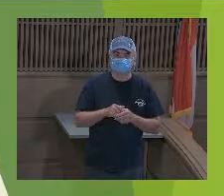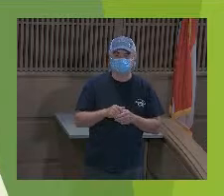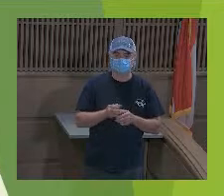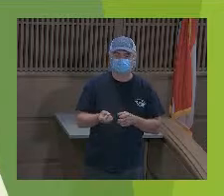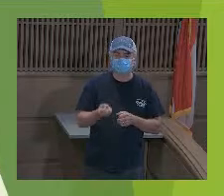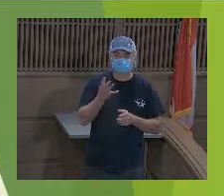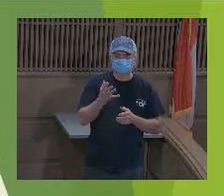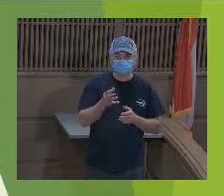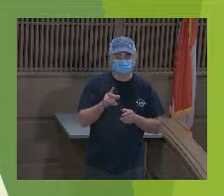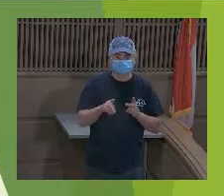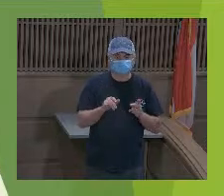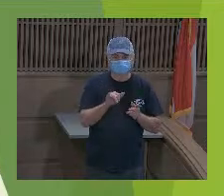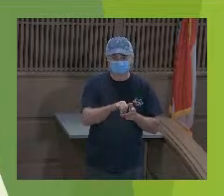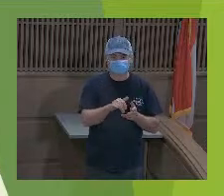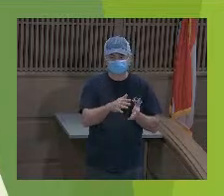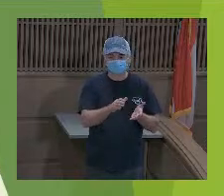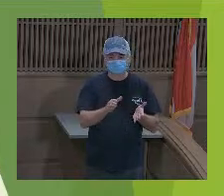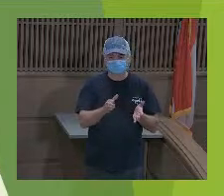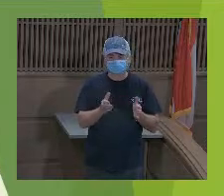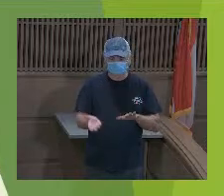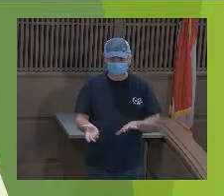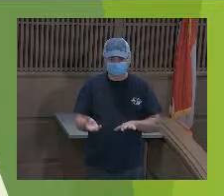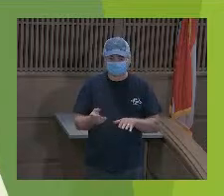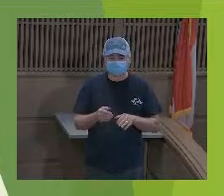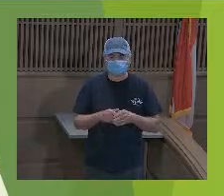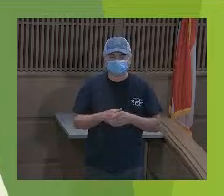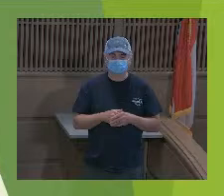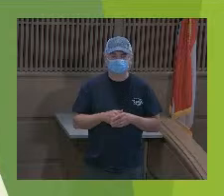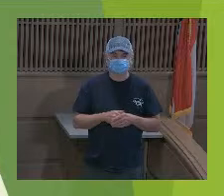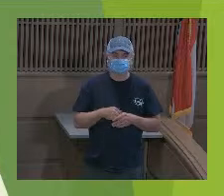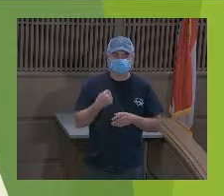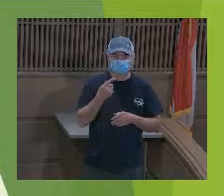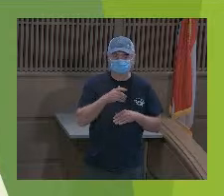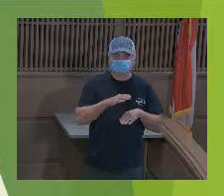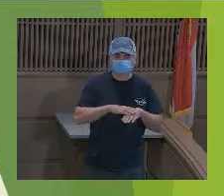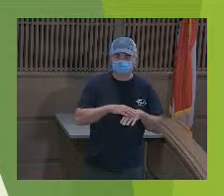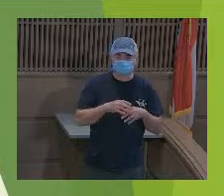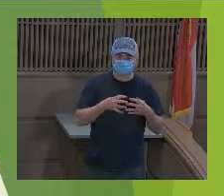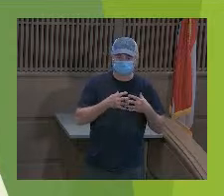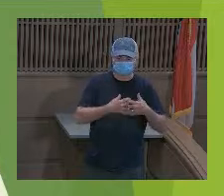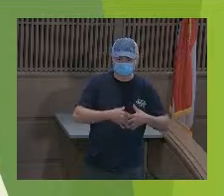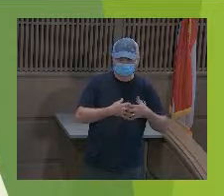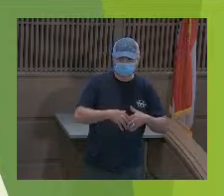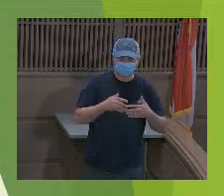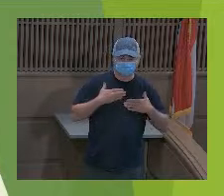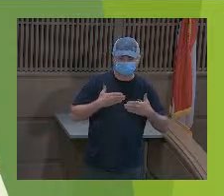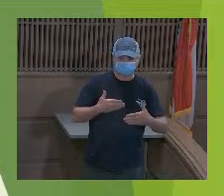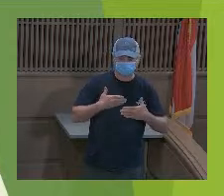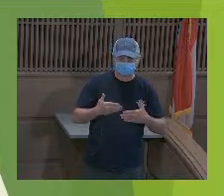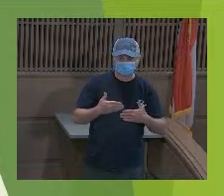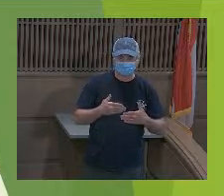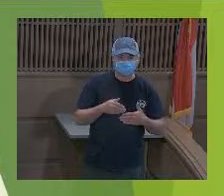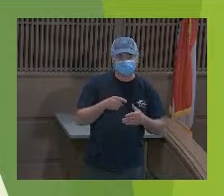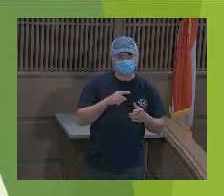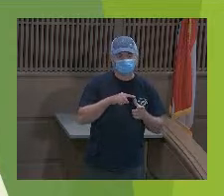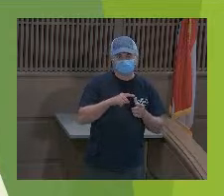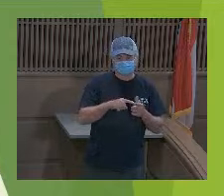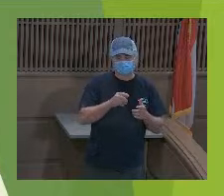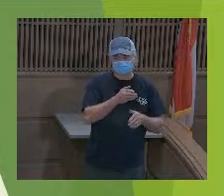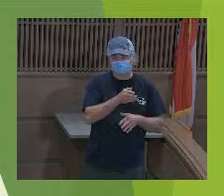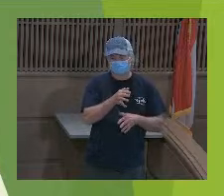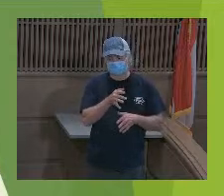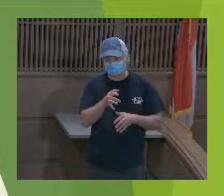rate, in other words, the people who are on mechanical ventilators and do not survive, we know that that is a significant